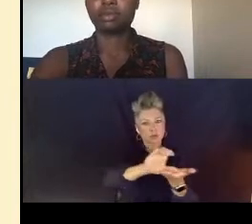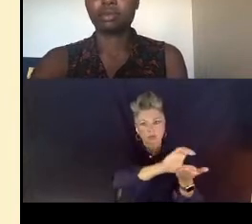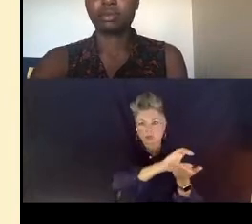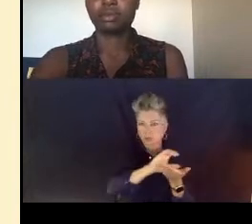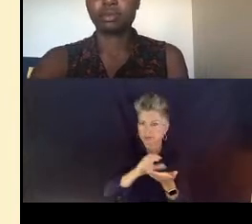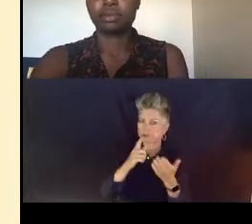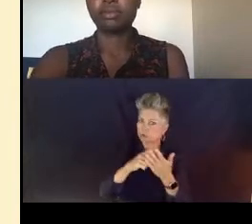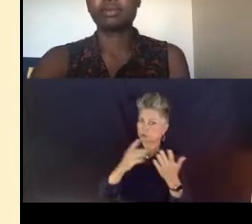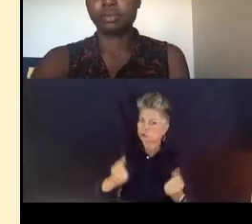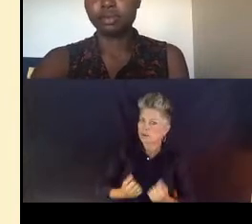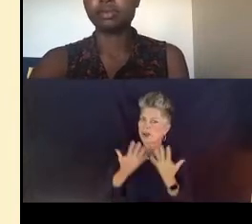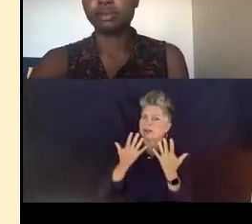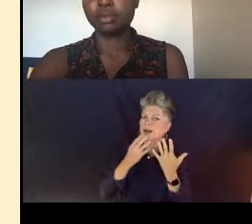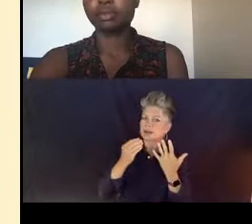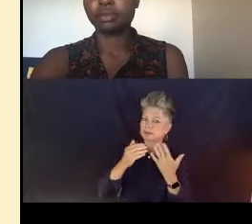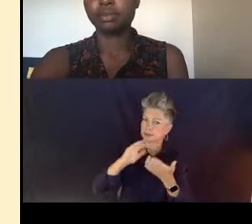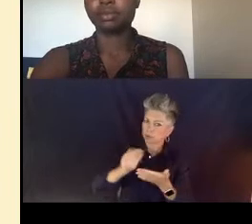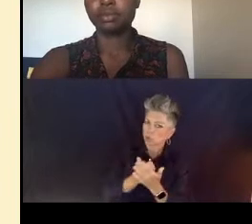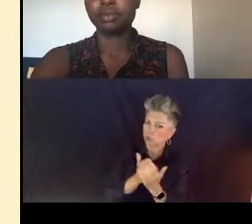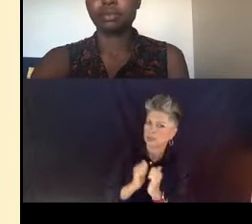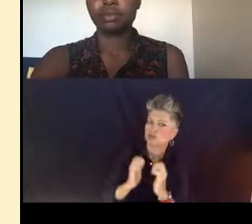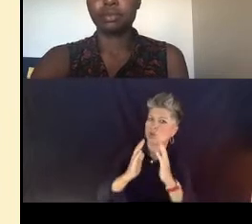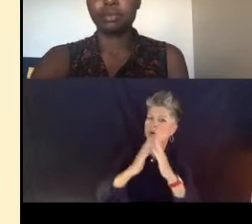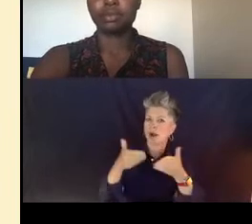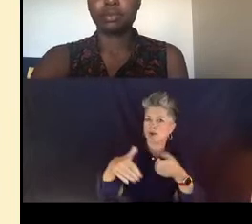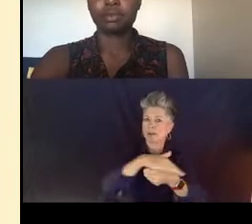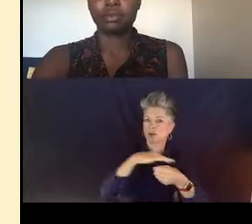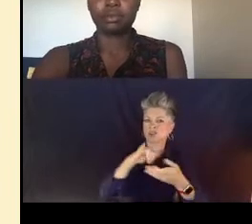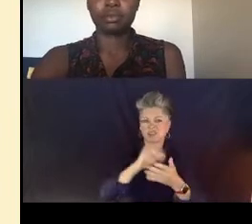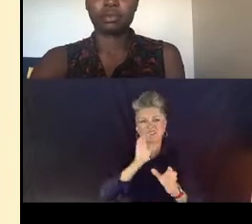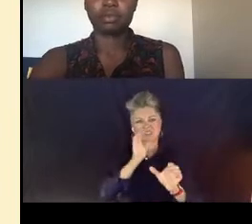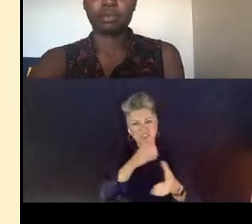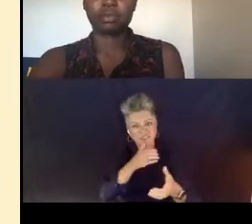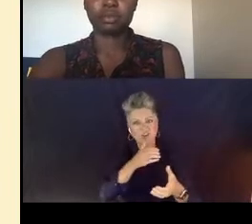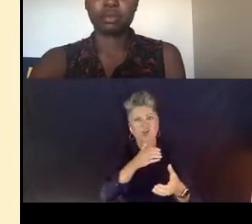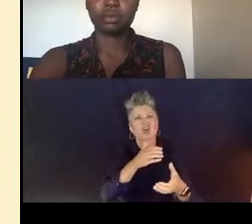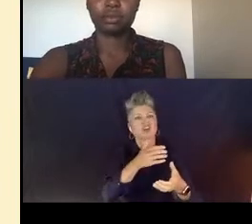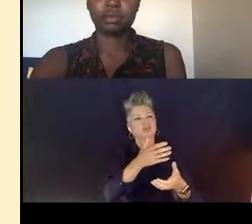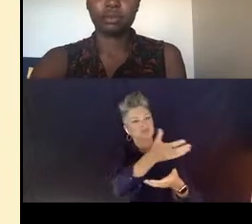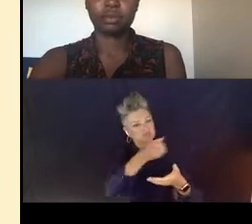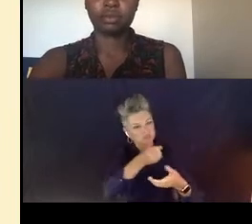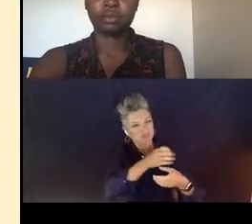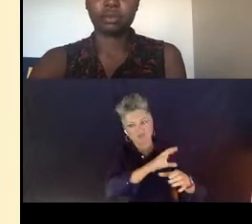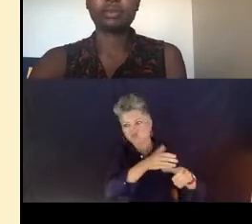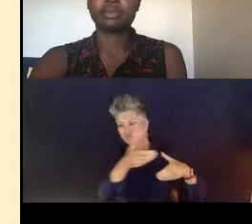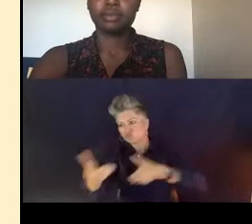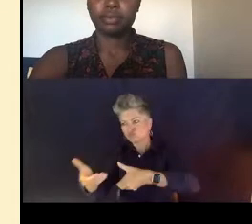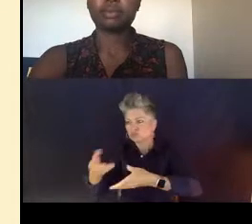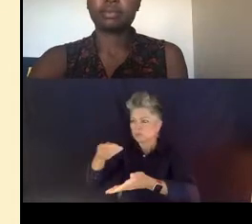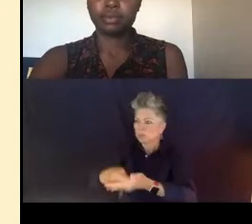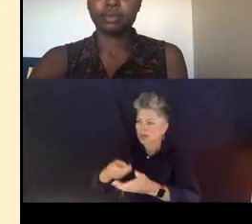our neighborhoods that have had to suffer at the expense of making other neighborhoods more affluent.